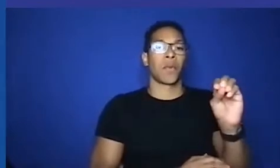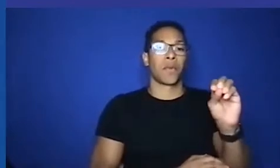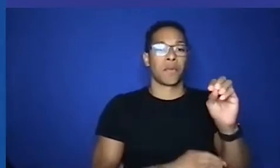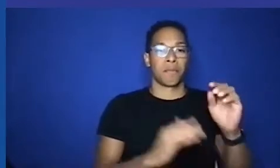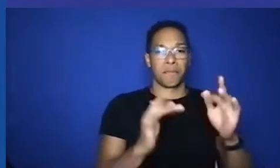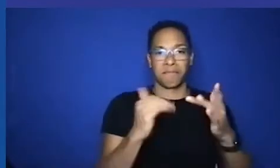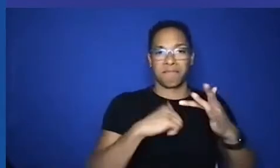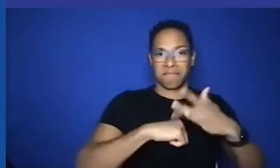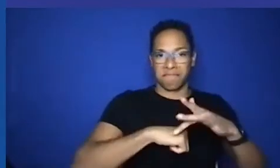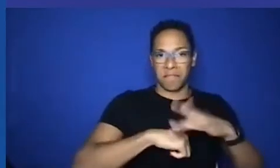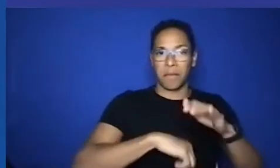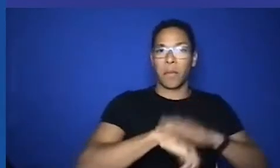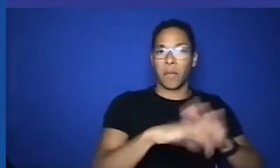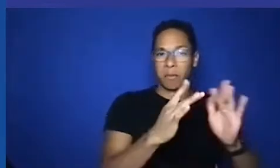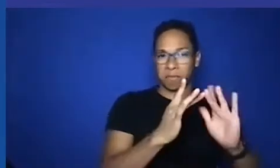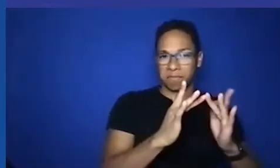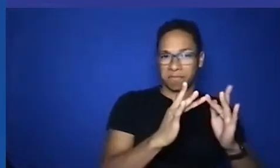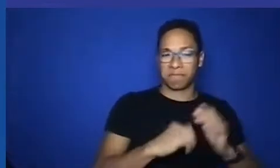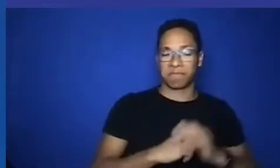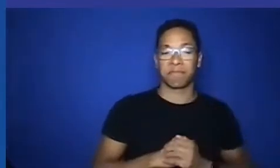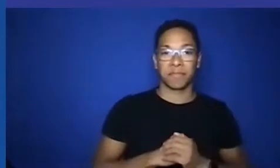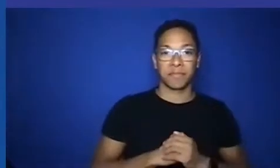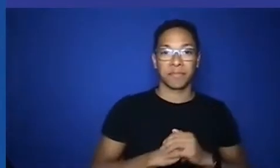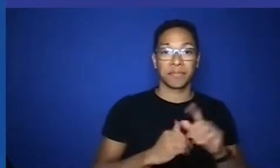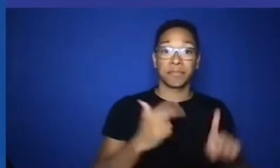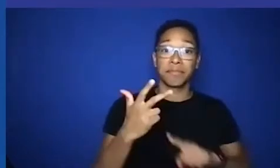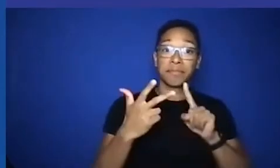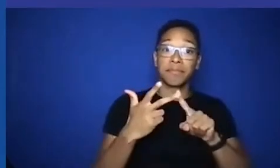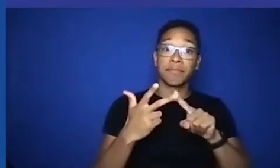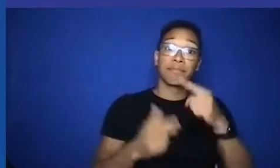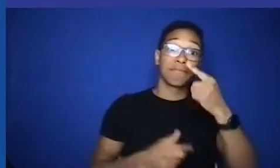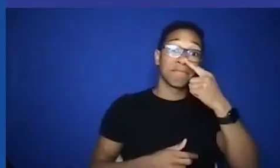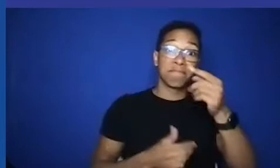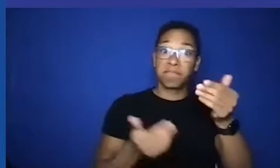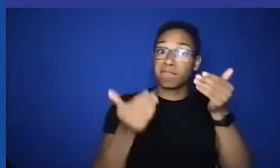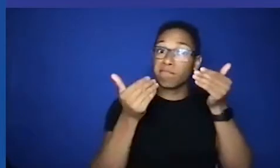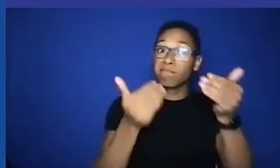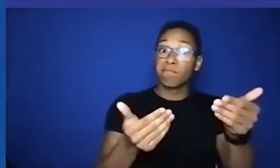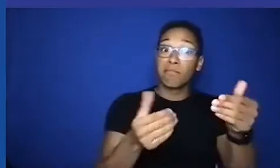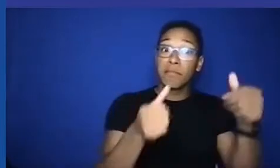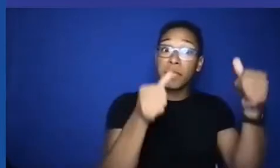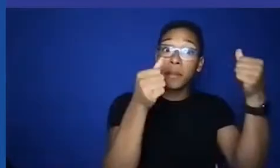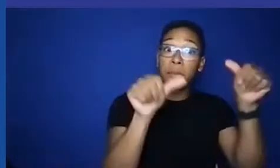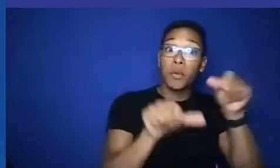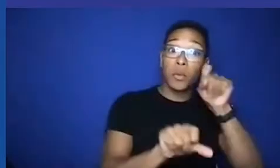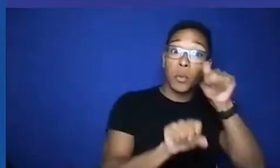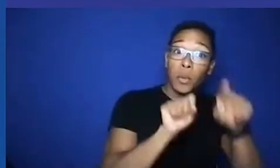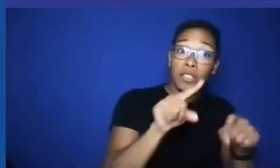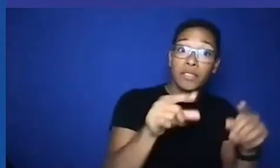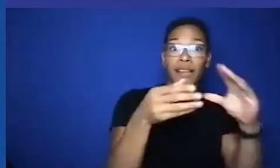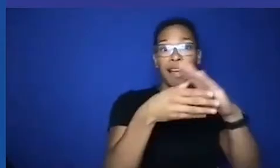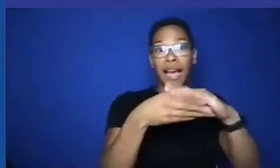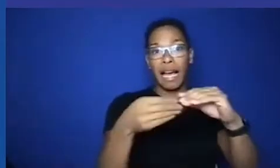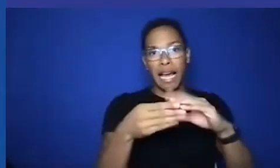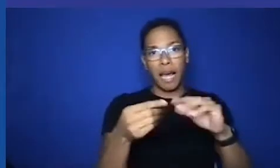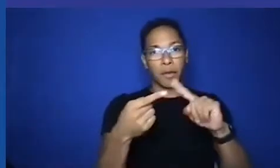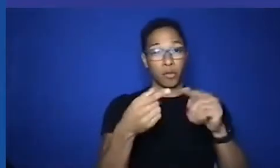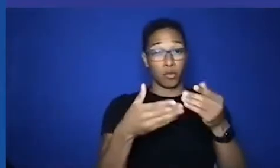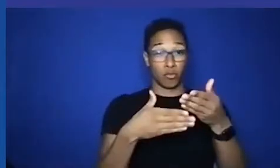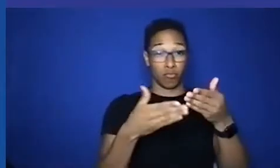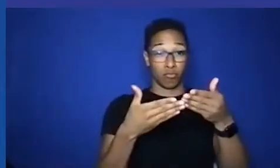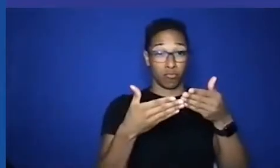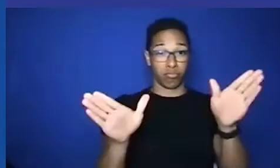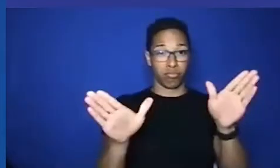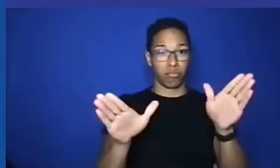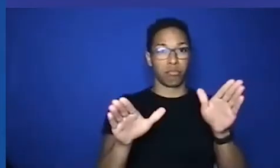our website. Third, feel free to post questions or comments you want to share with the community in the chat section to the right